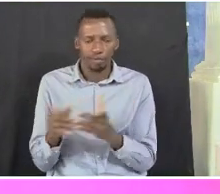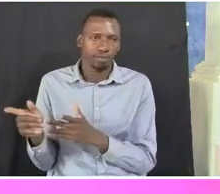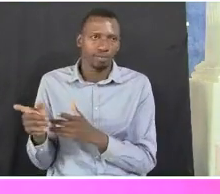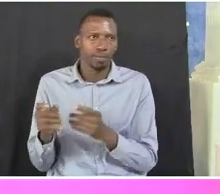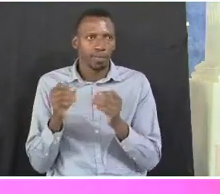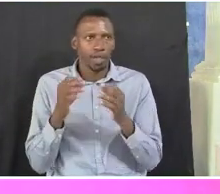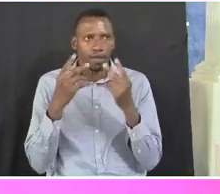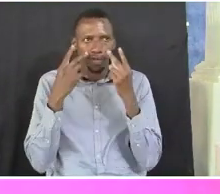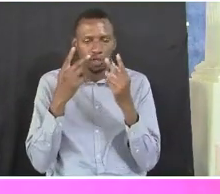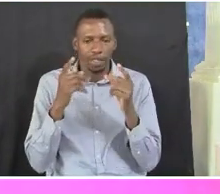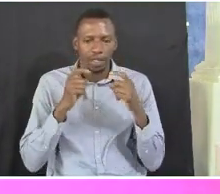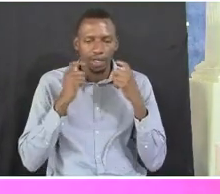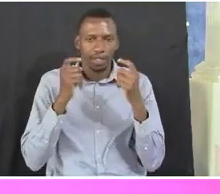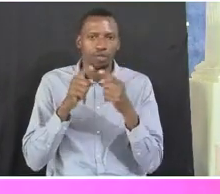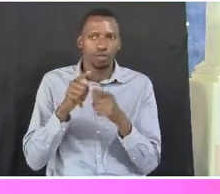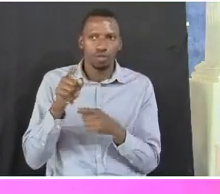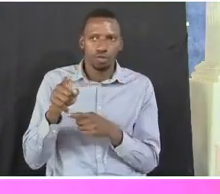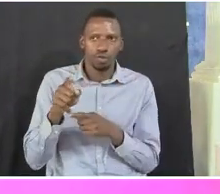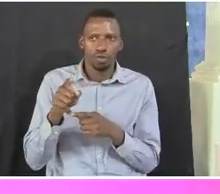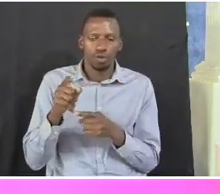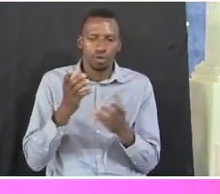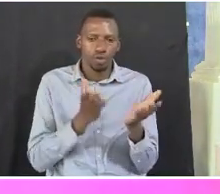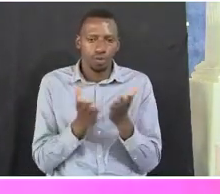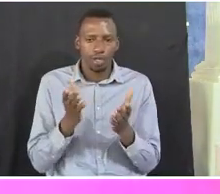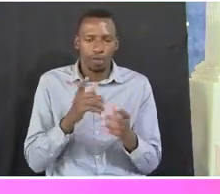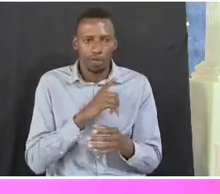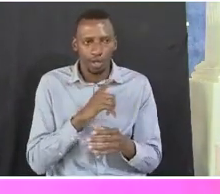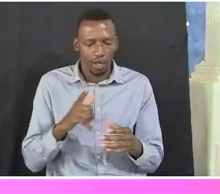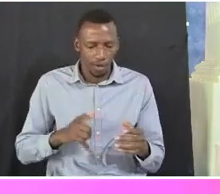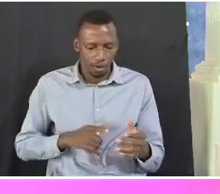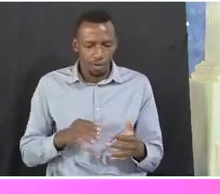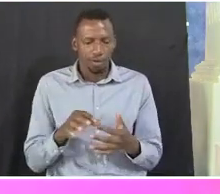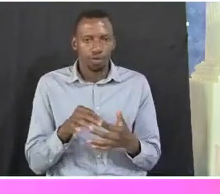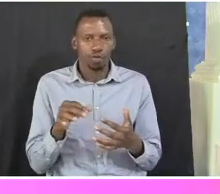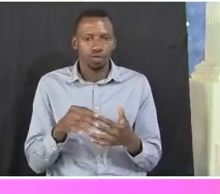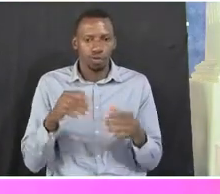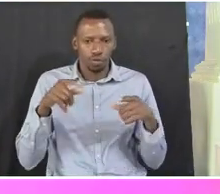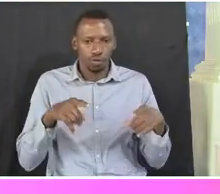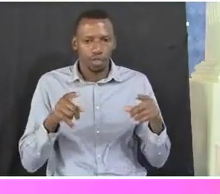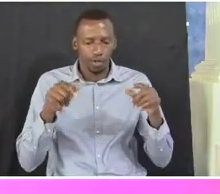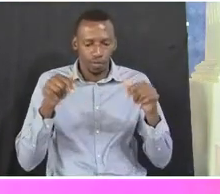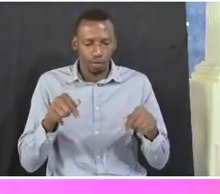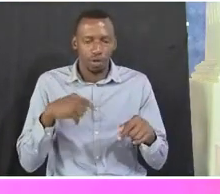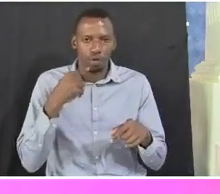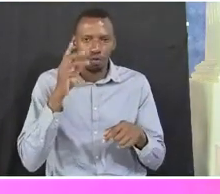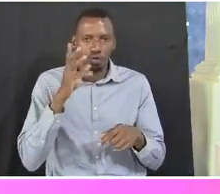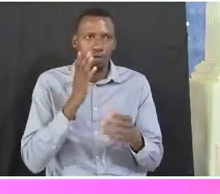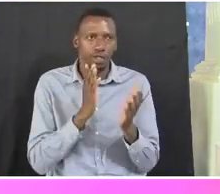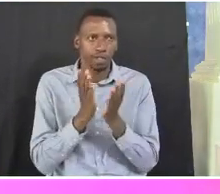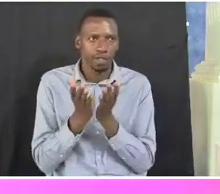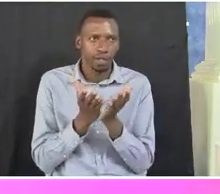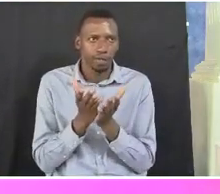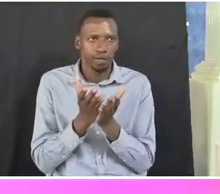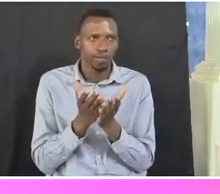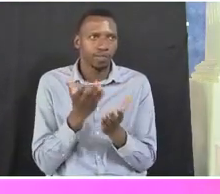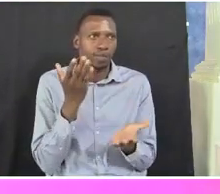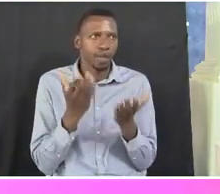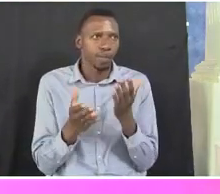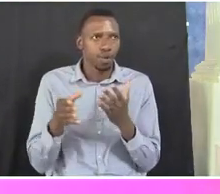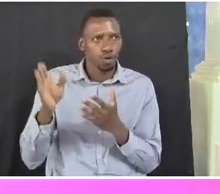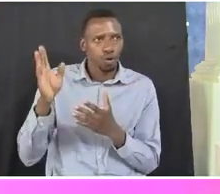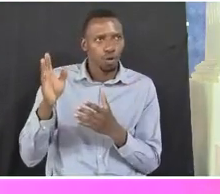to you to serve the Lord, choose for yourselves this day whom you will serve, whether the gods which your fathers